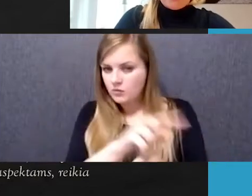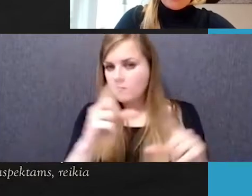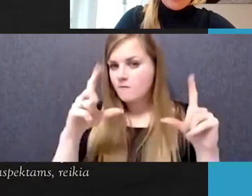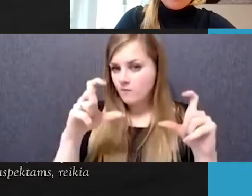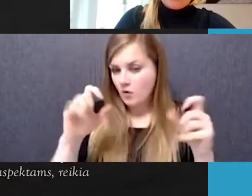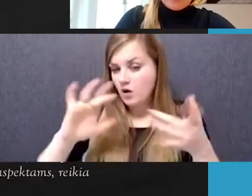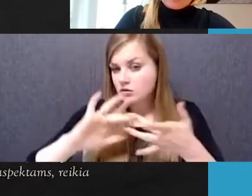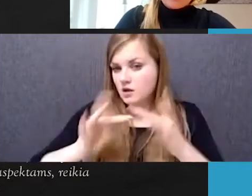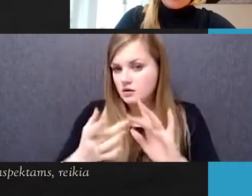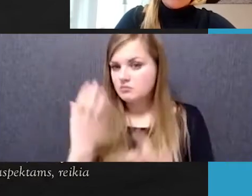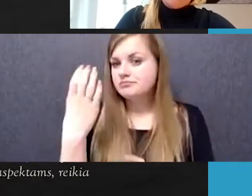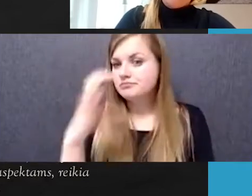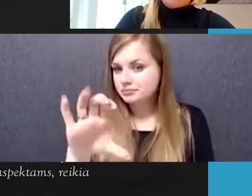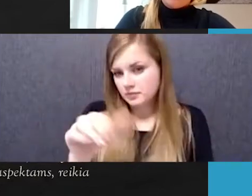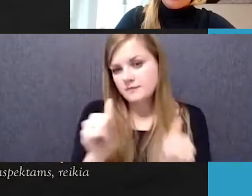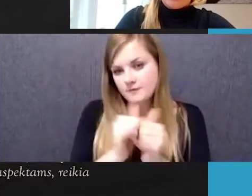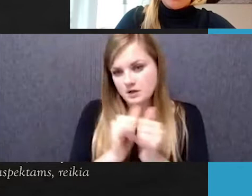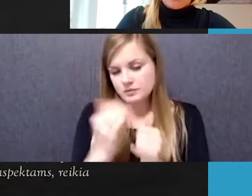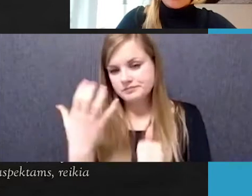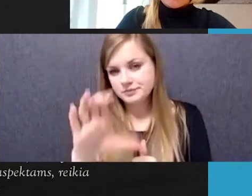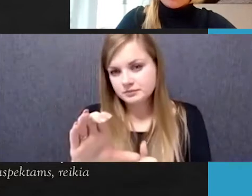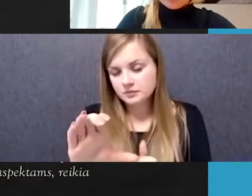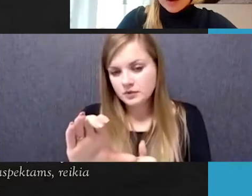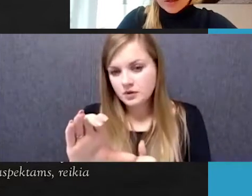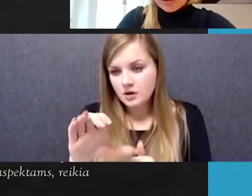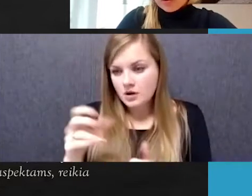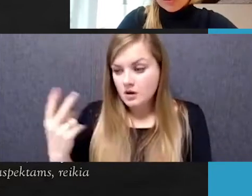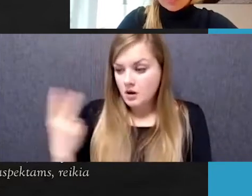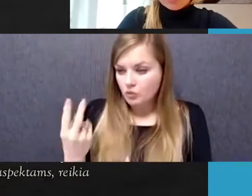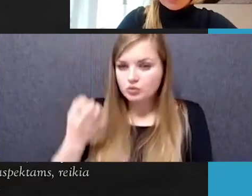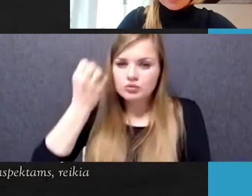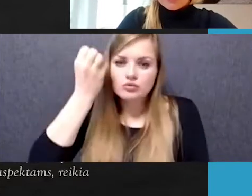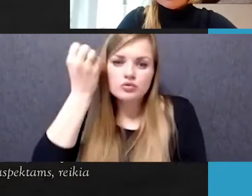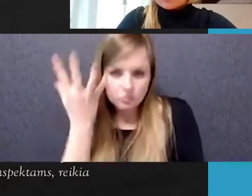they also stated that the